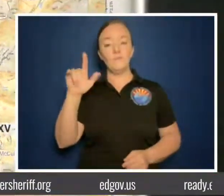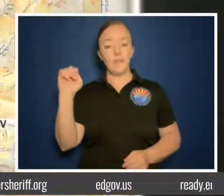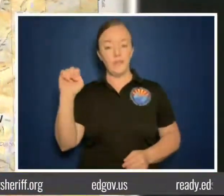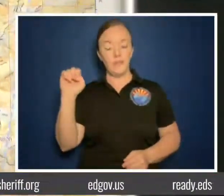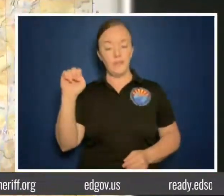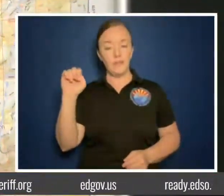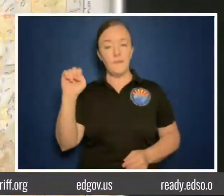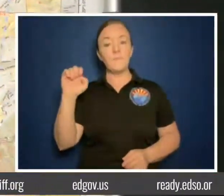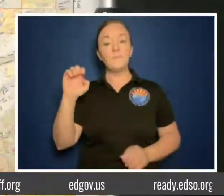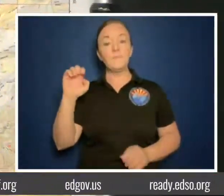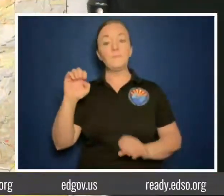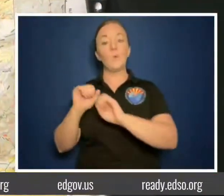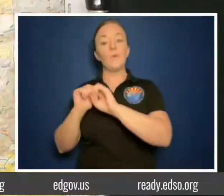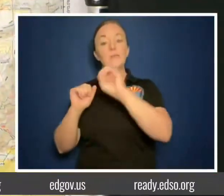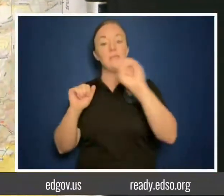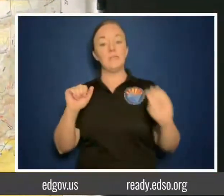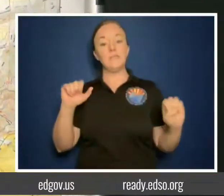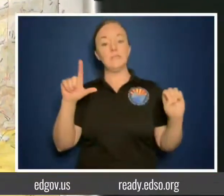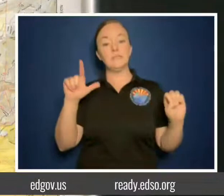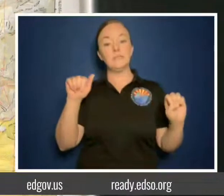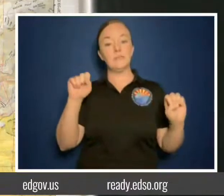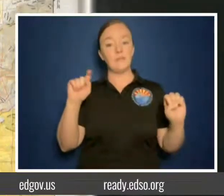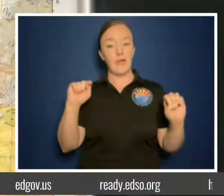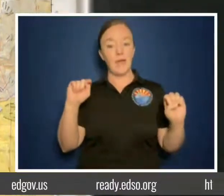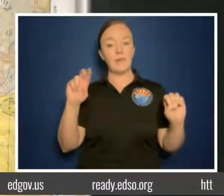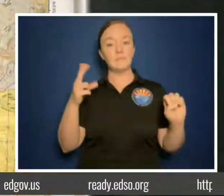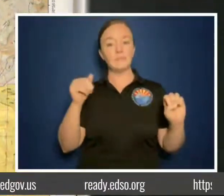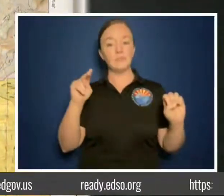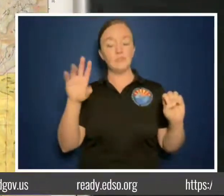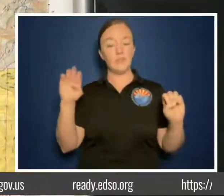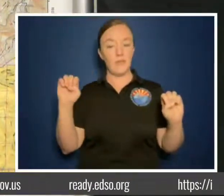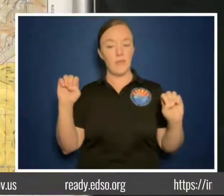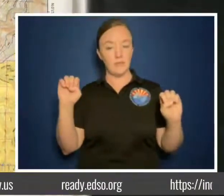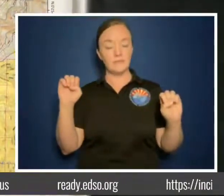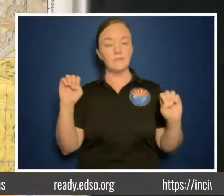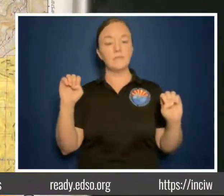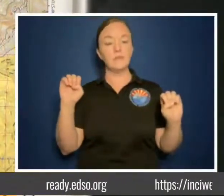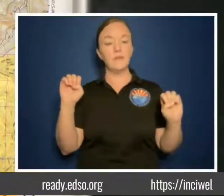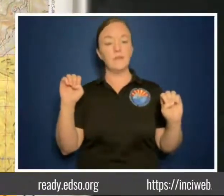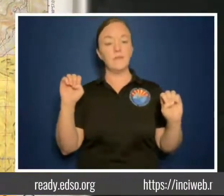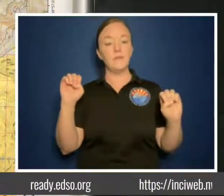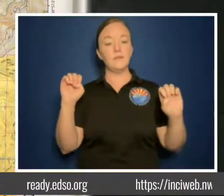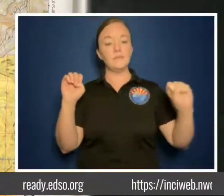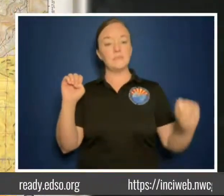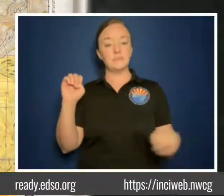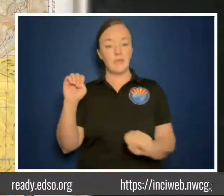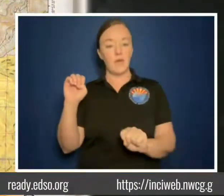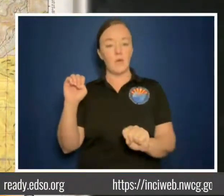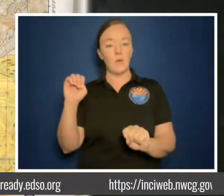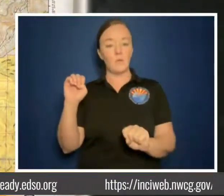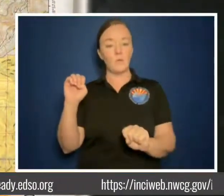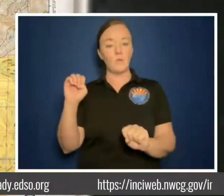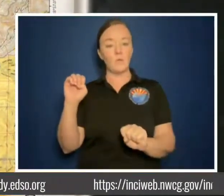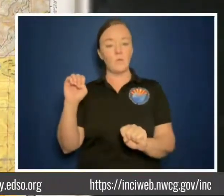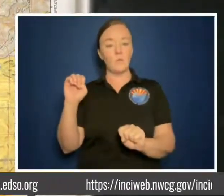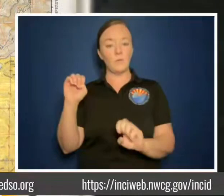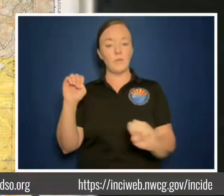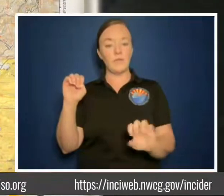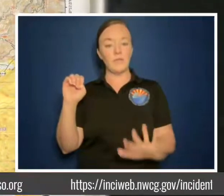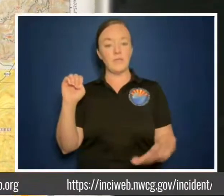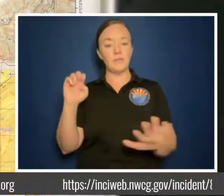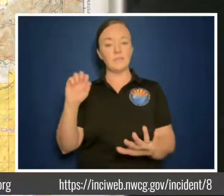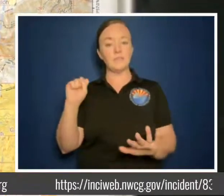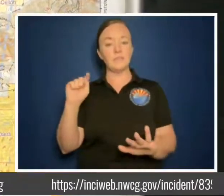Chance. Coming down around the southeast side of the fire, Stumpy